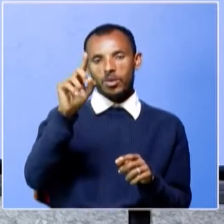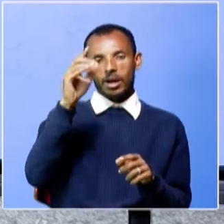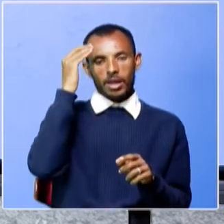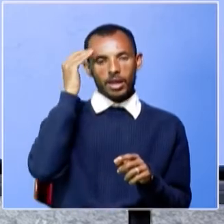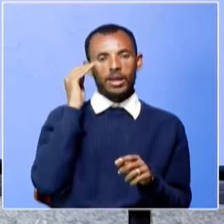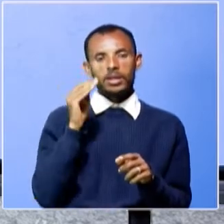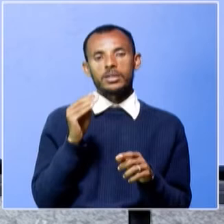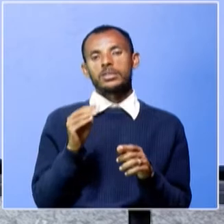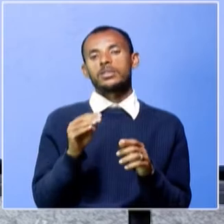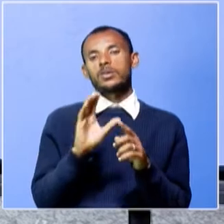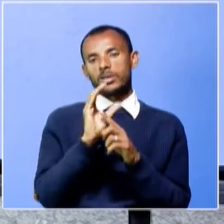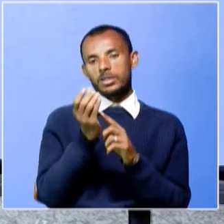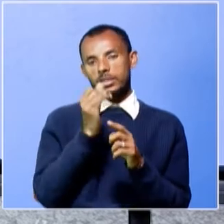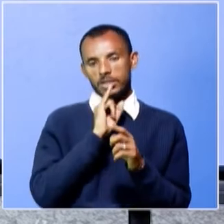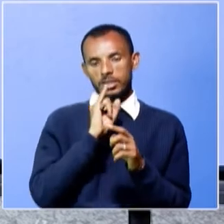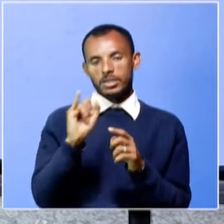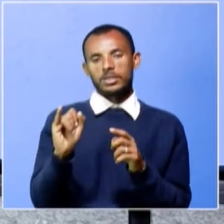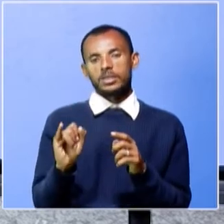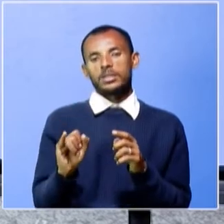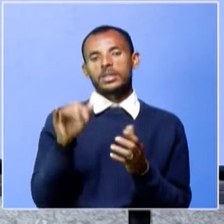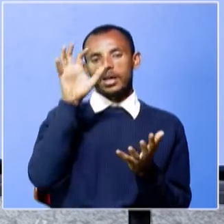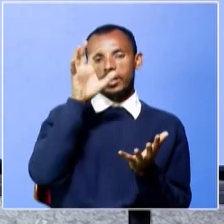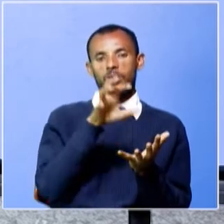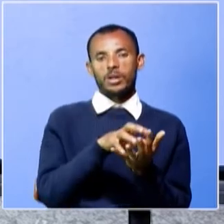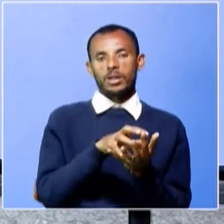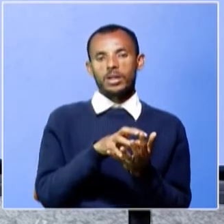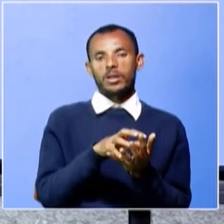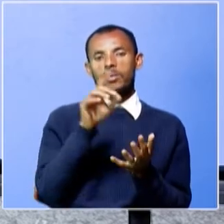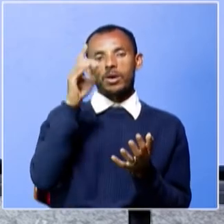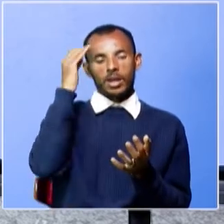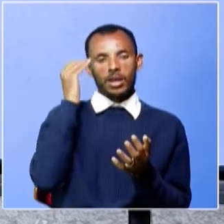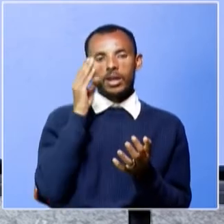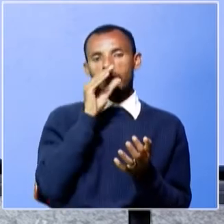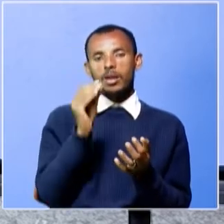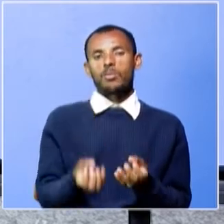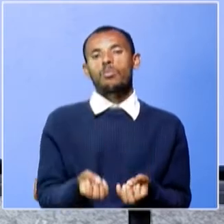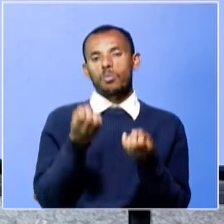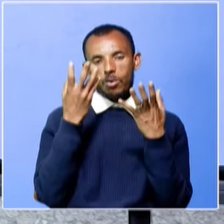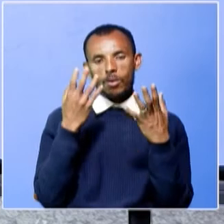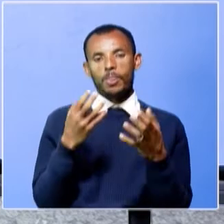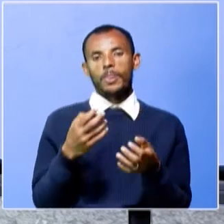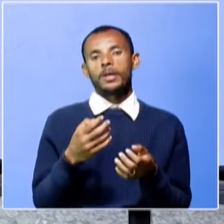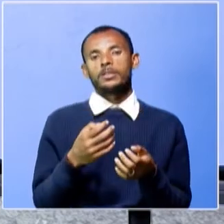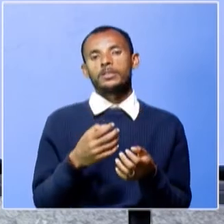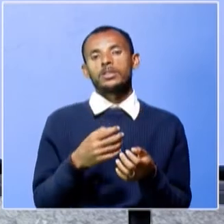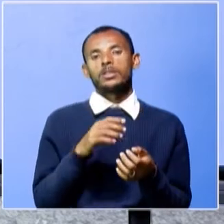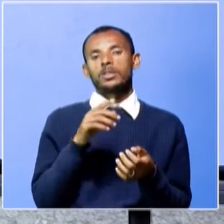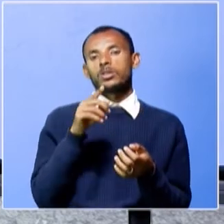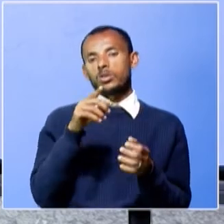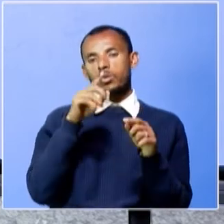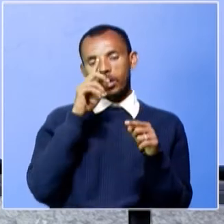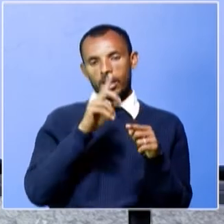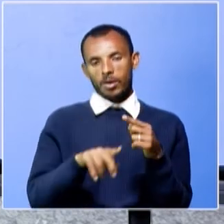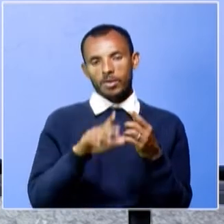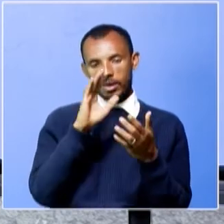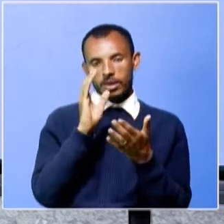the favorable condition is including one head and more. Okay, so you cannot